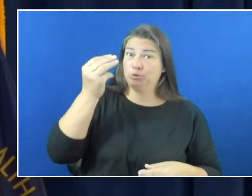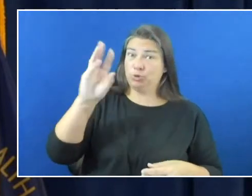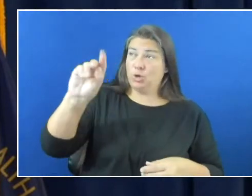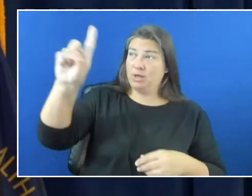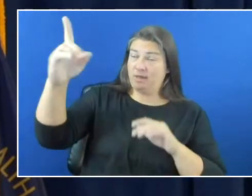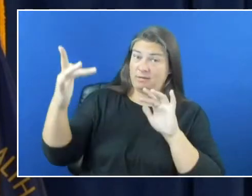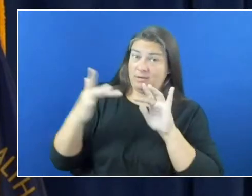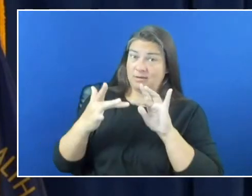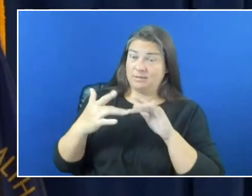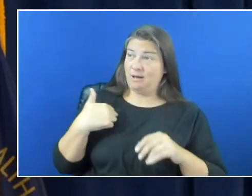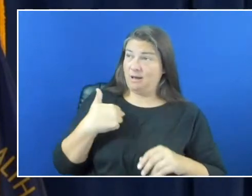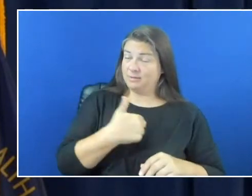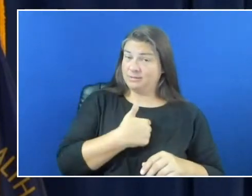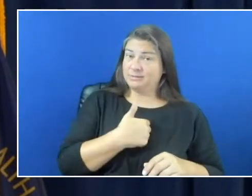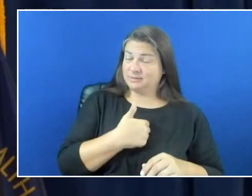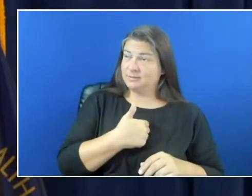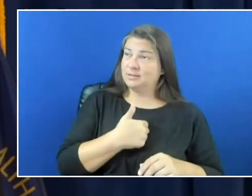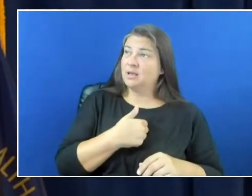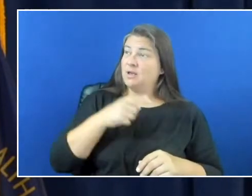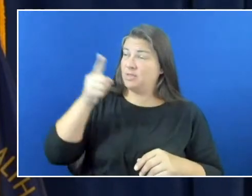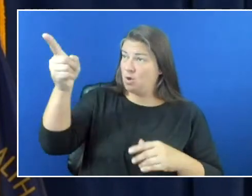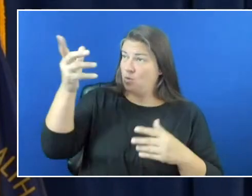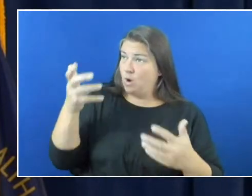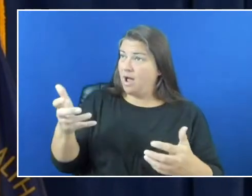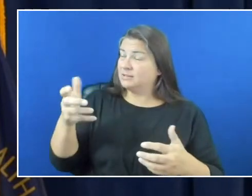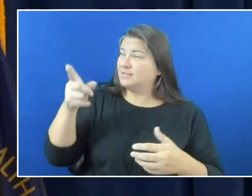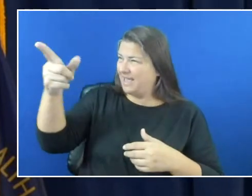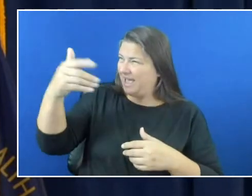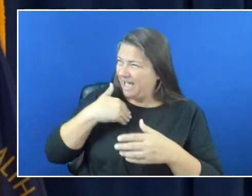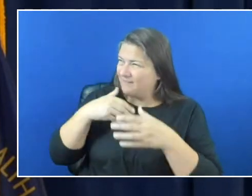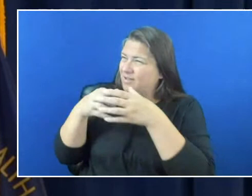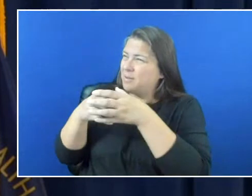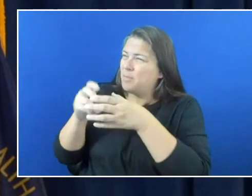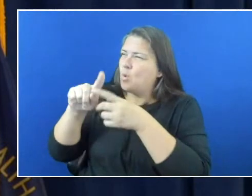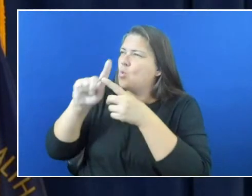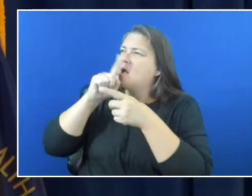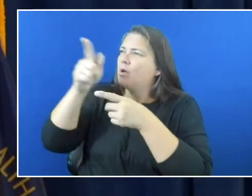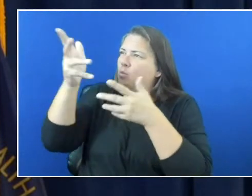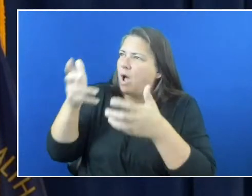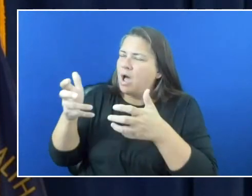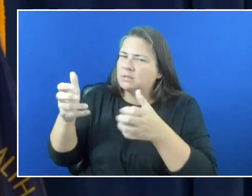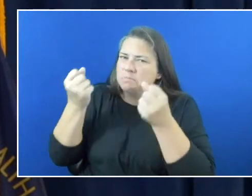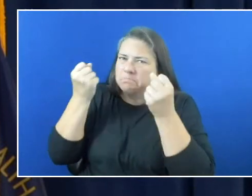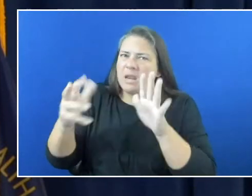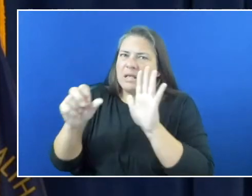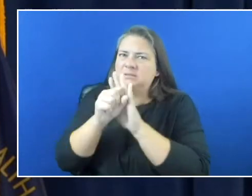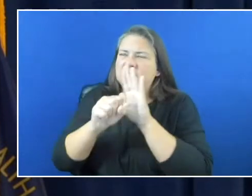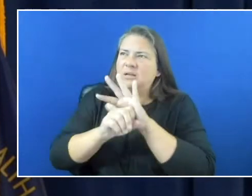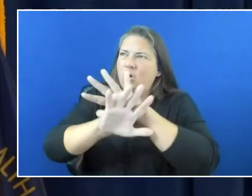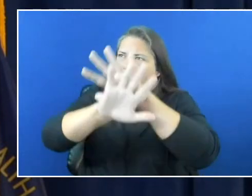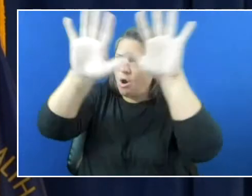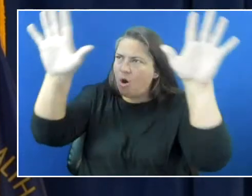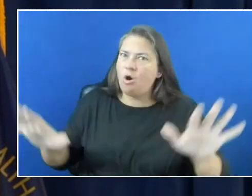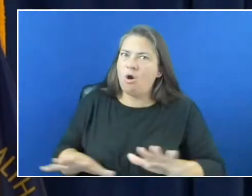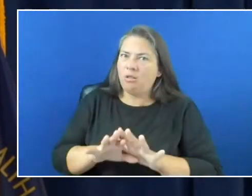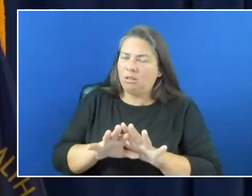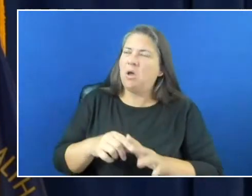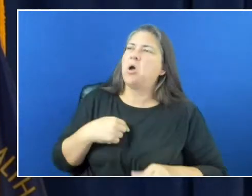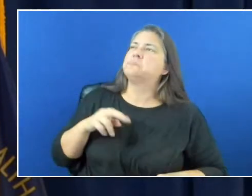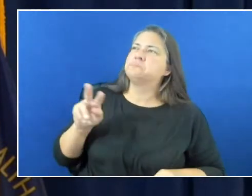were looking to expand this well beyond Missouri into a multi-state initiative, and then that's